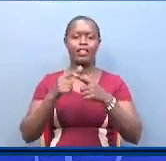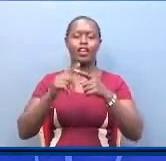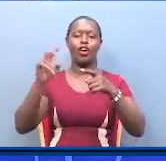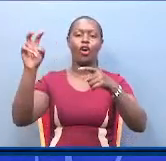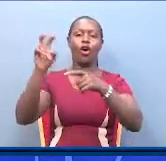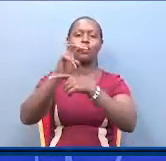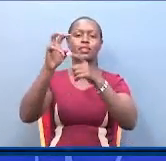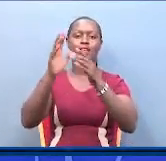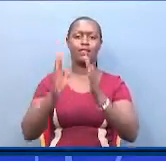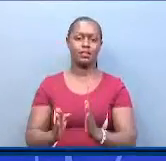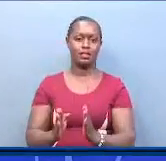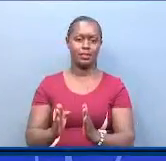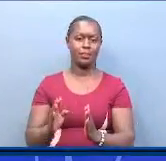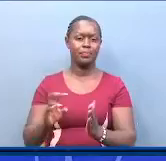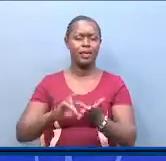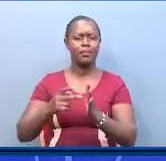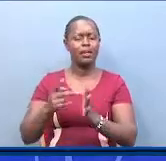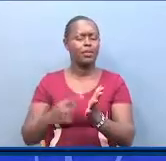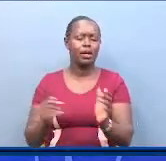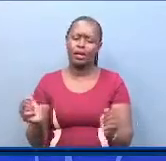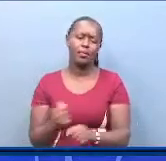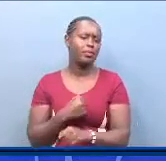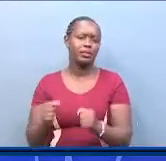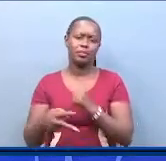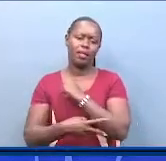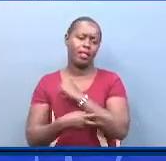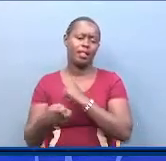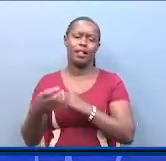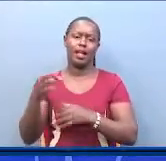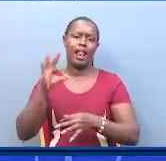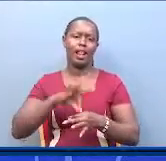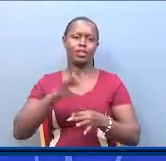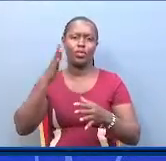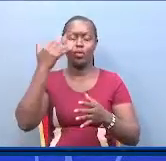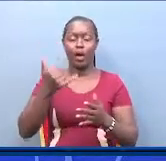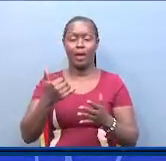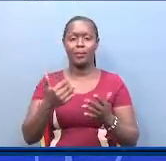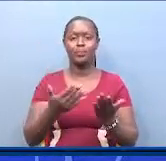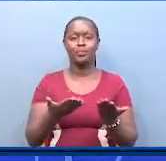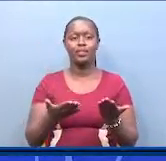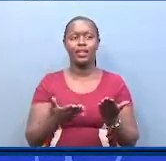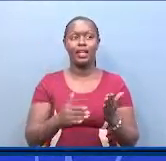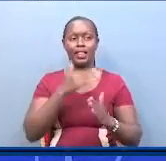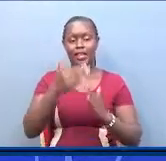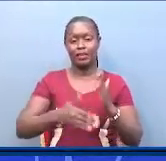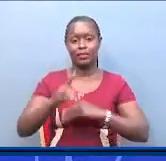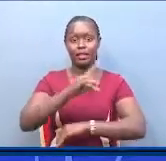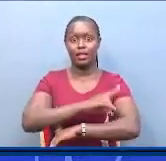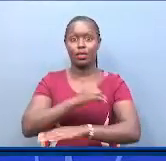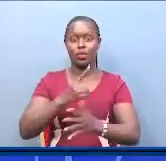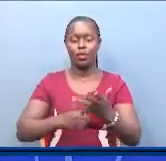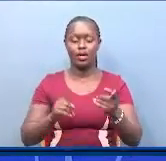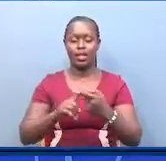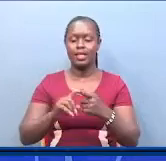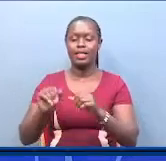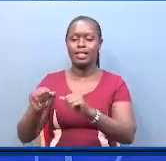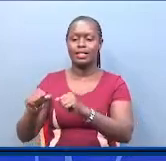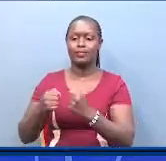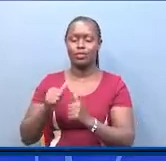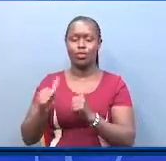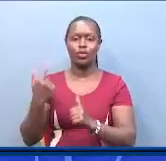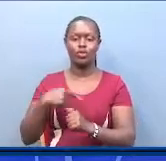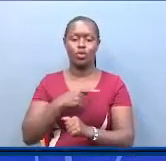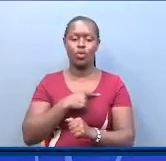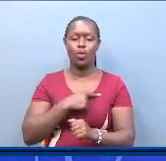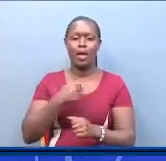So it's not possible for the election to be stolen because at the end of the day, the safety nets that we have put